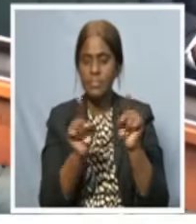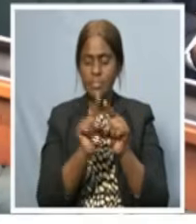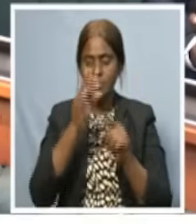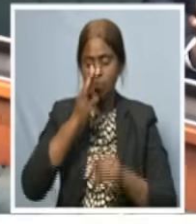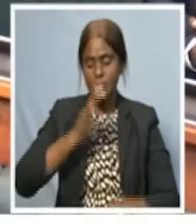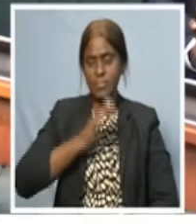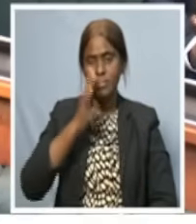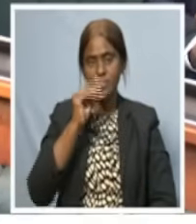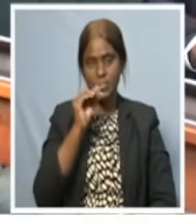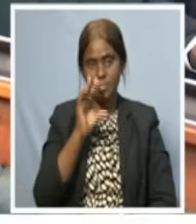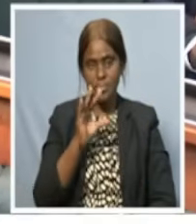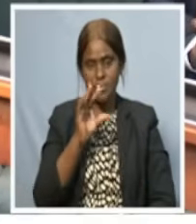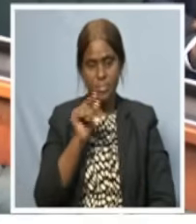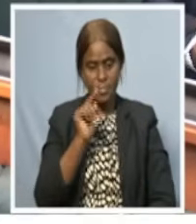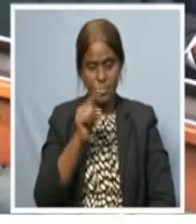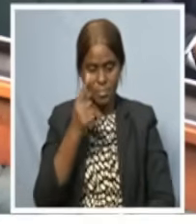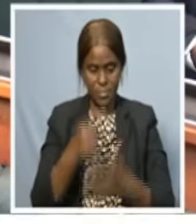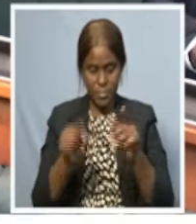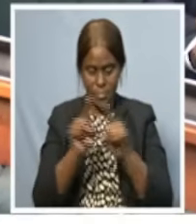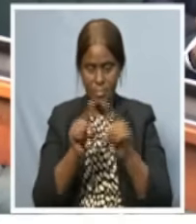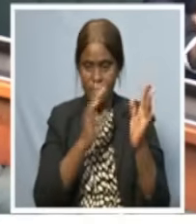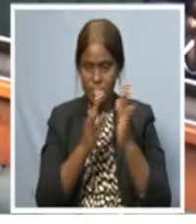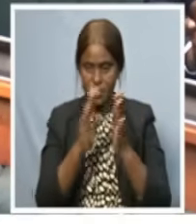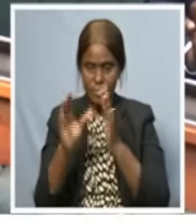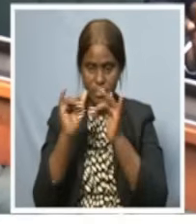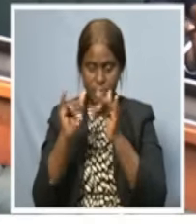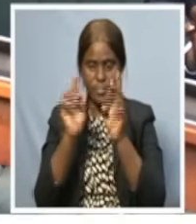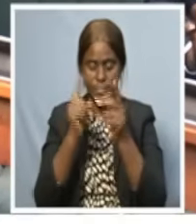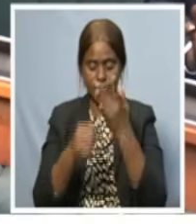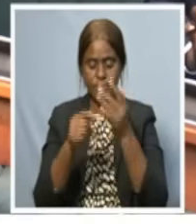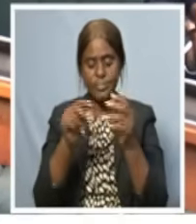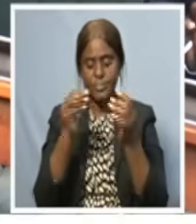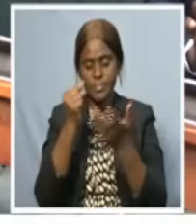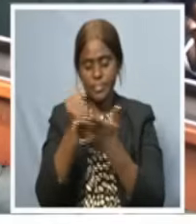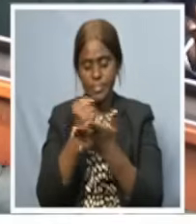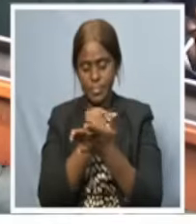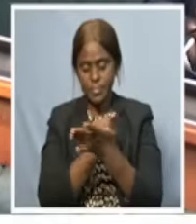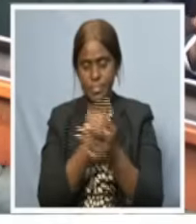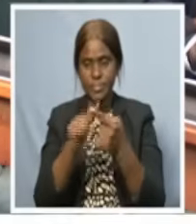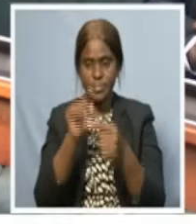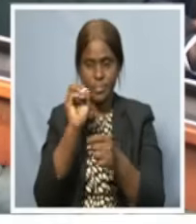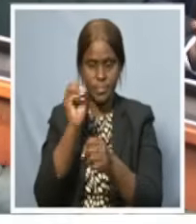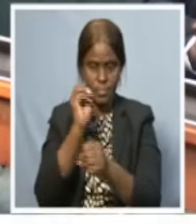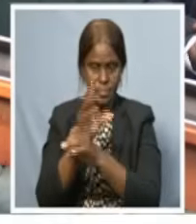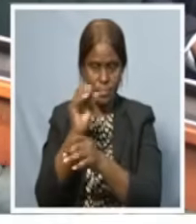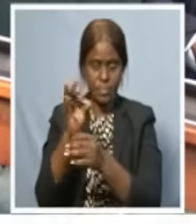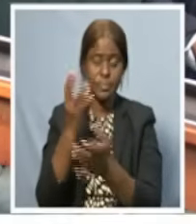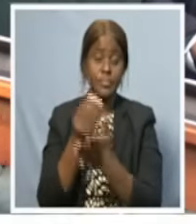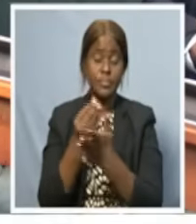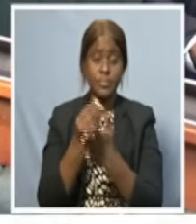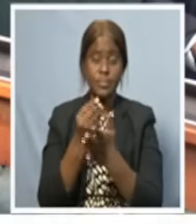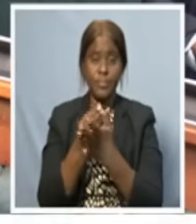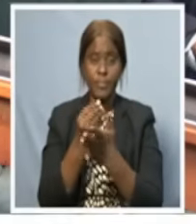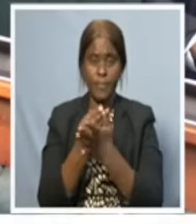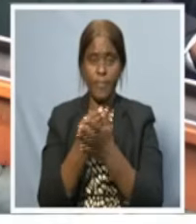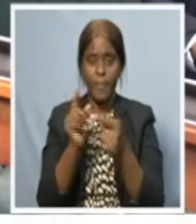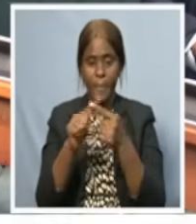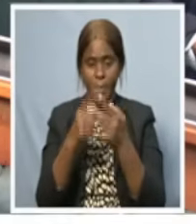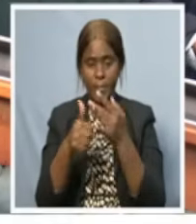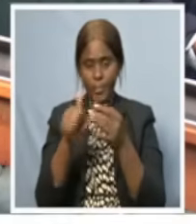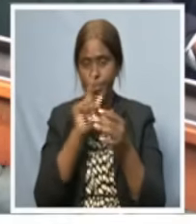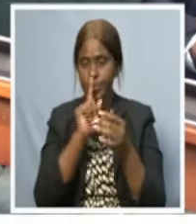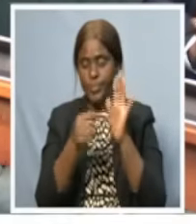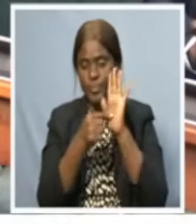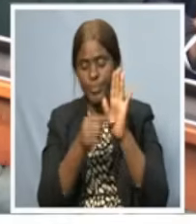Madam Speaker, this intervention remains subject to the availability of funds, but